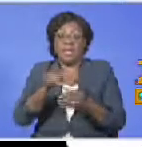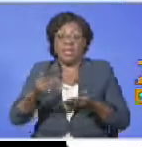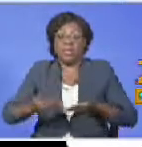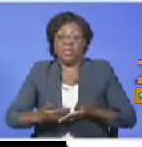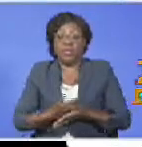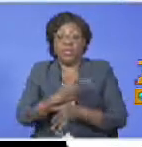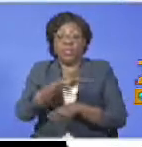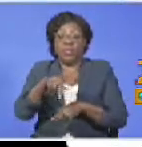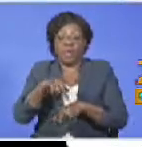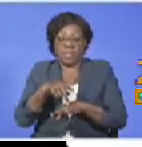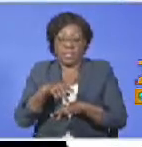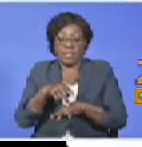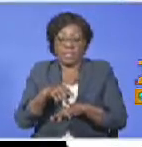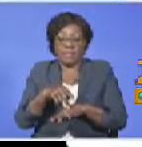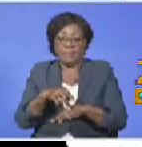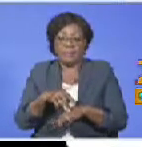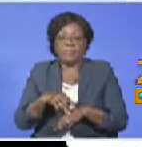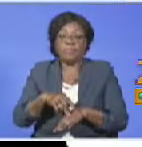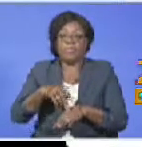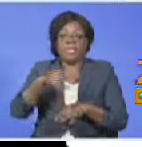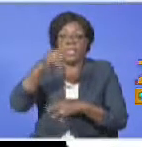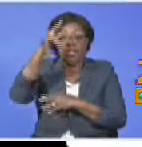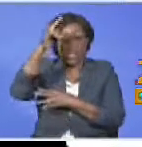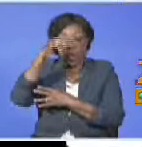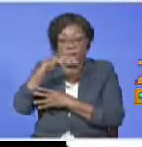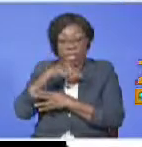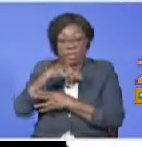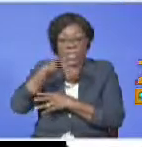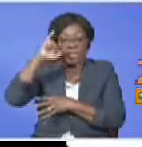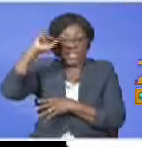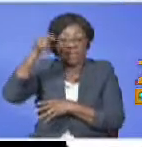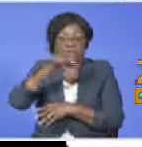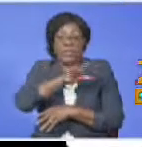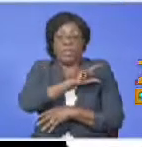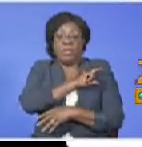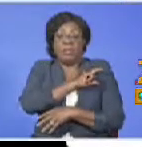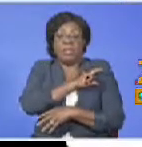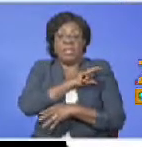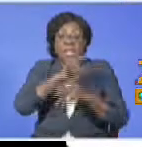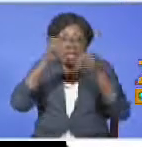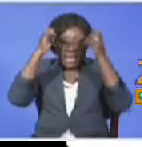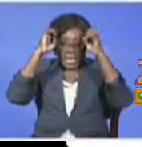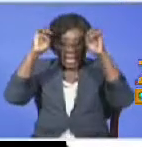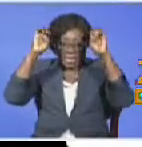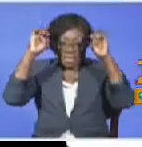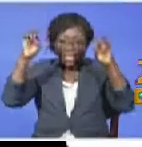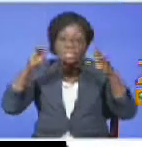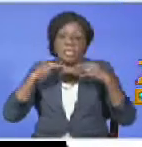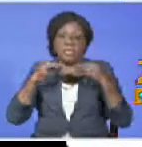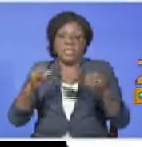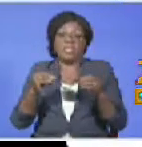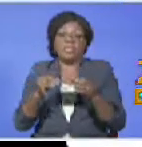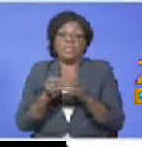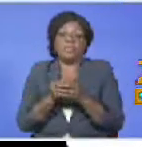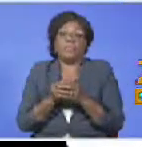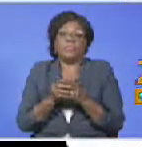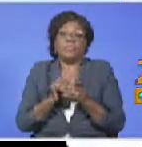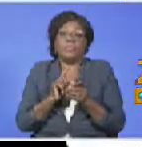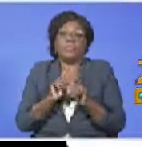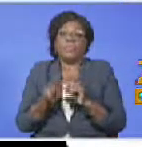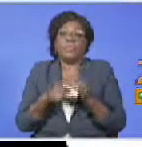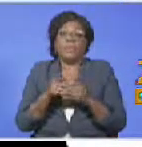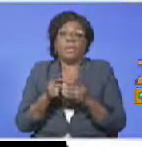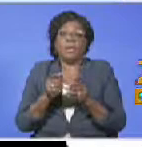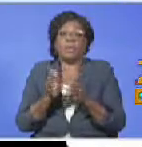Meantime, Education Minister the Honorable Jeffrey Lloyd responding to allegations by the opposition's deputy leader linked to school